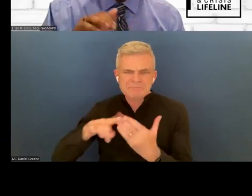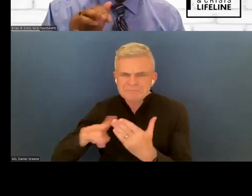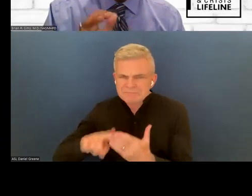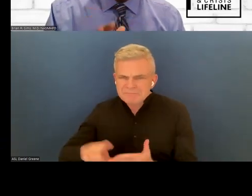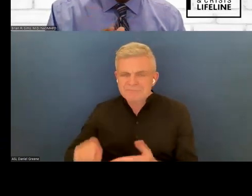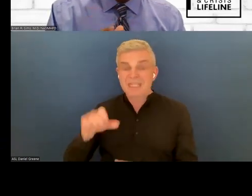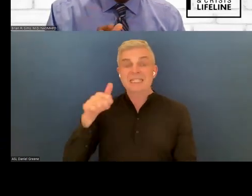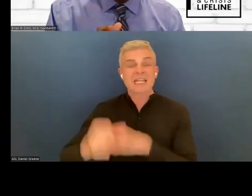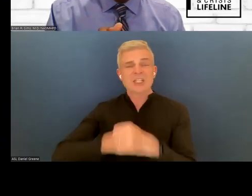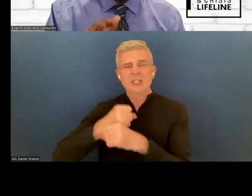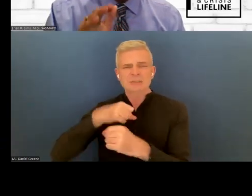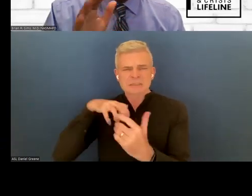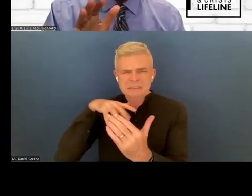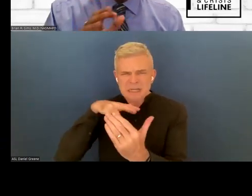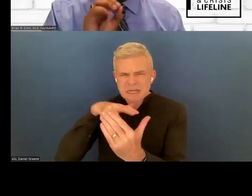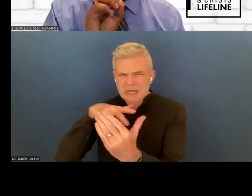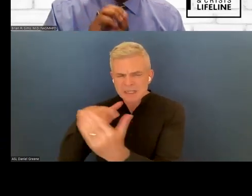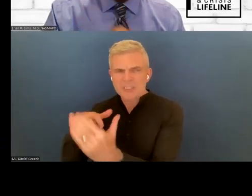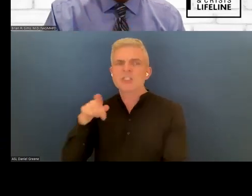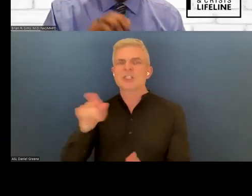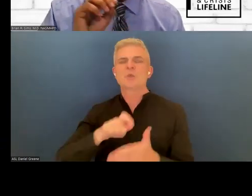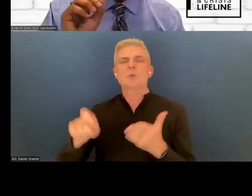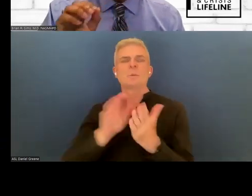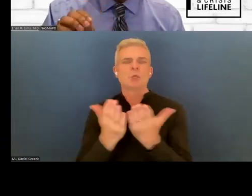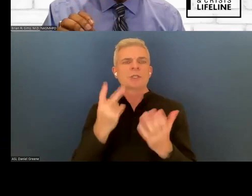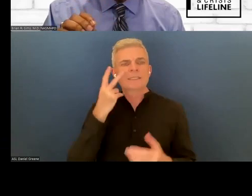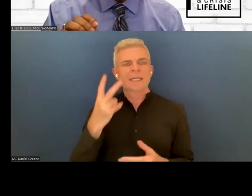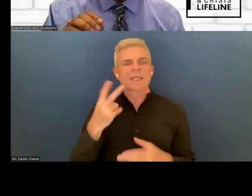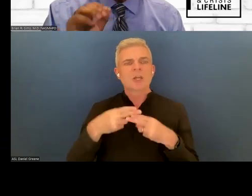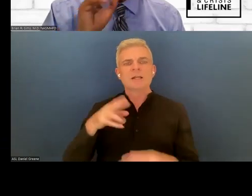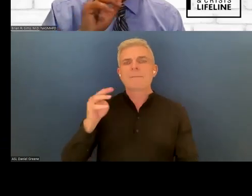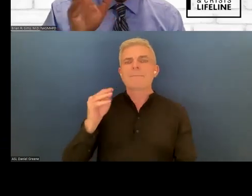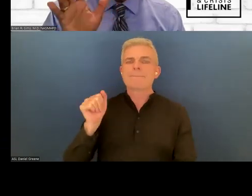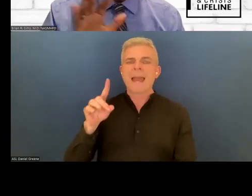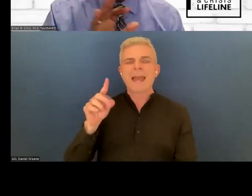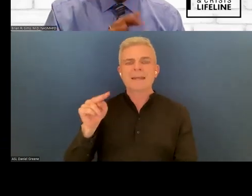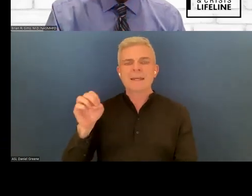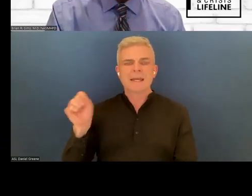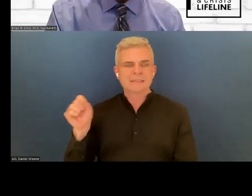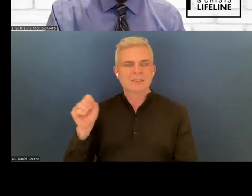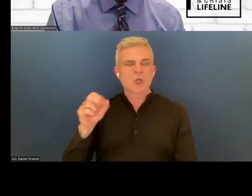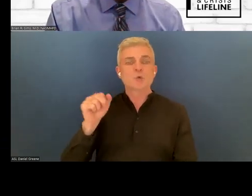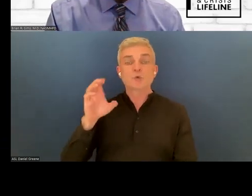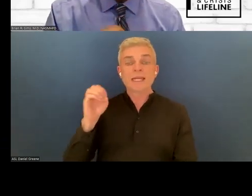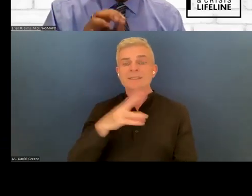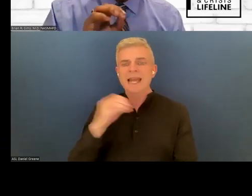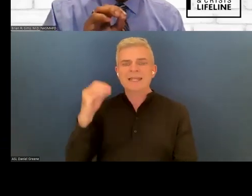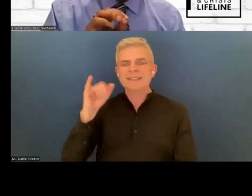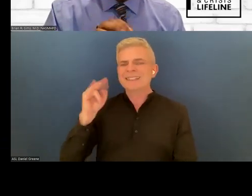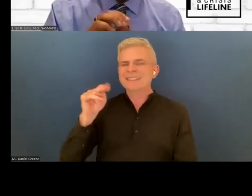Crownsville, she wrote a book. And you see the book there called Madness, Race and Insanity in a Jim Crow